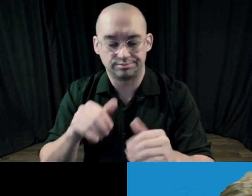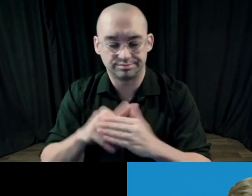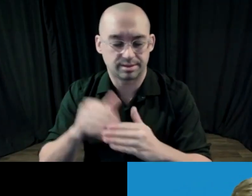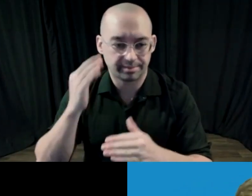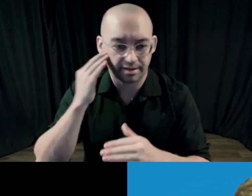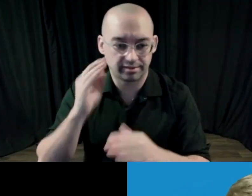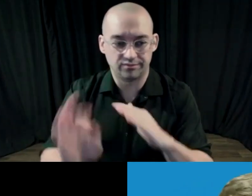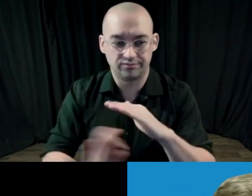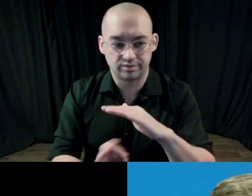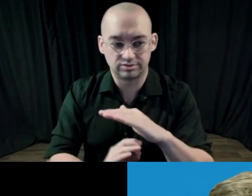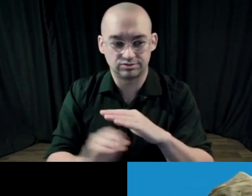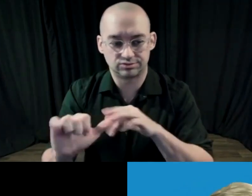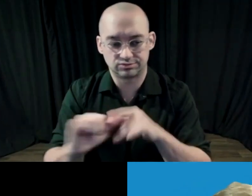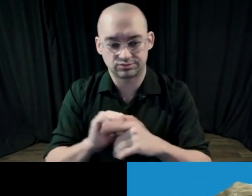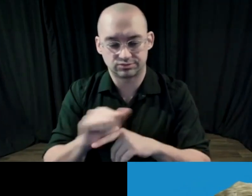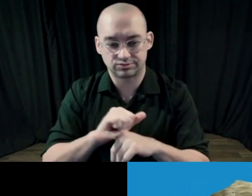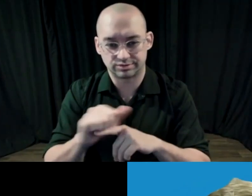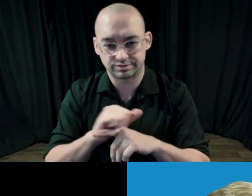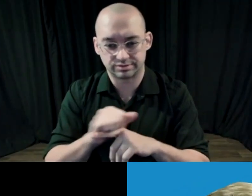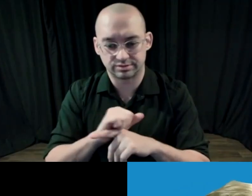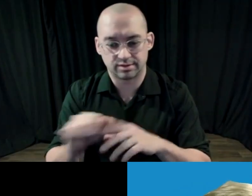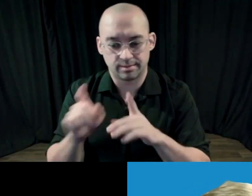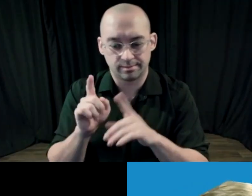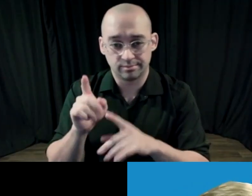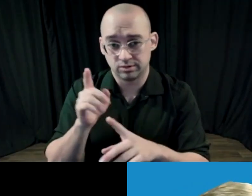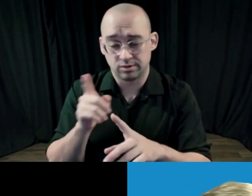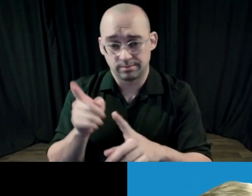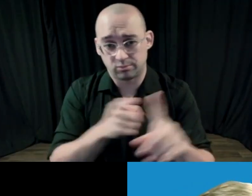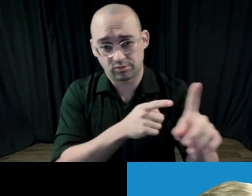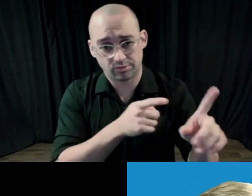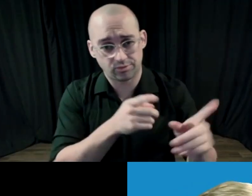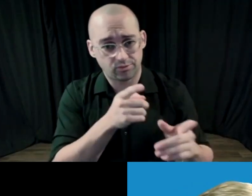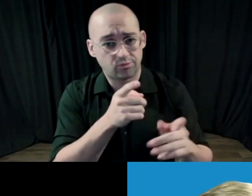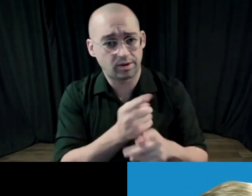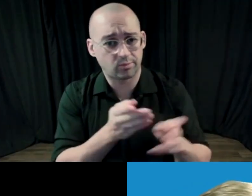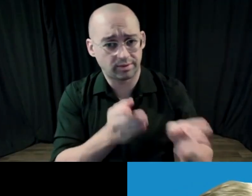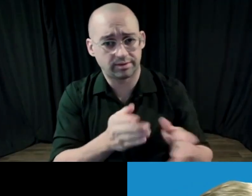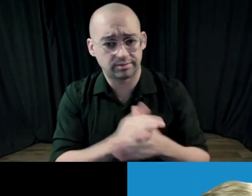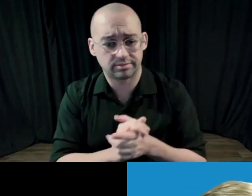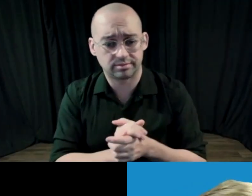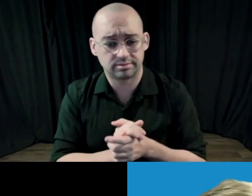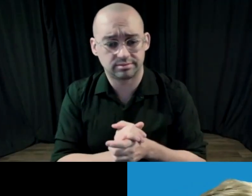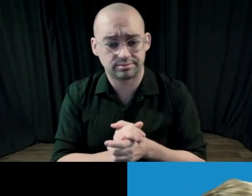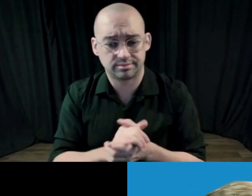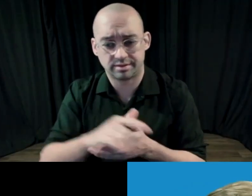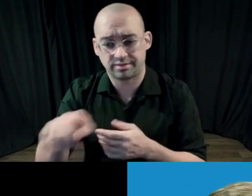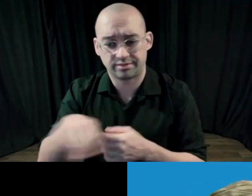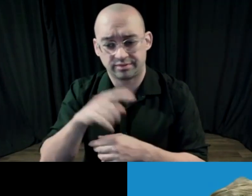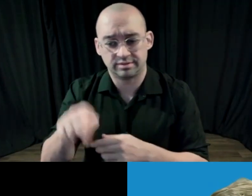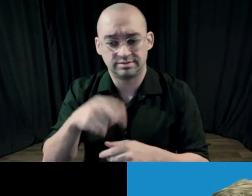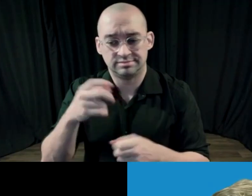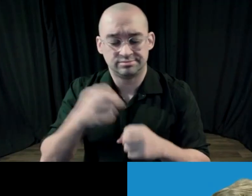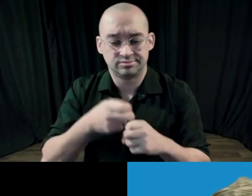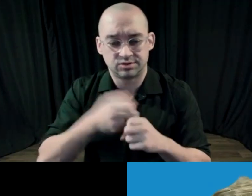foundational trainings for pointing people in the right directions for these difficult